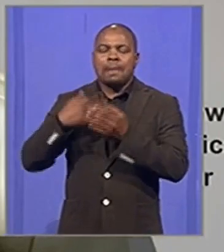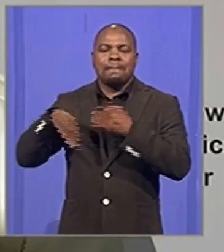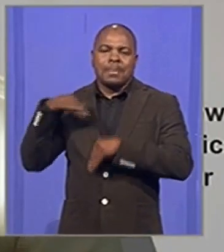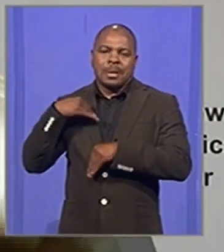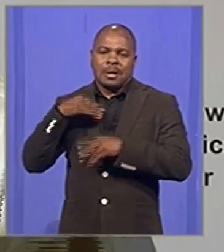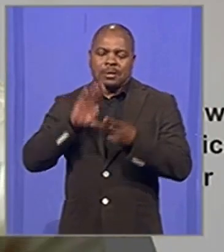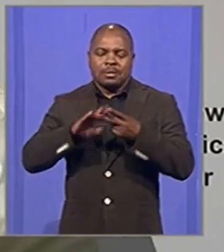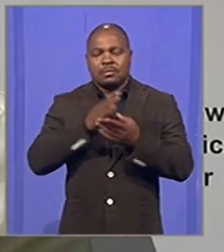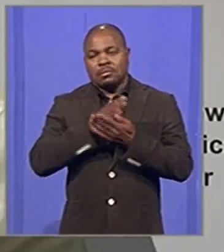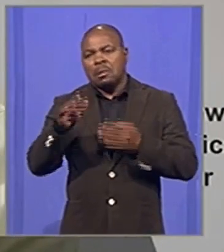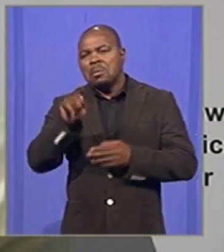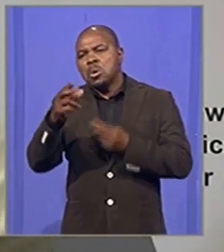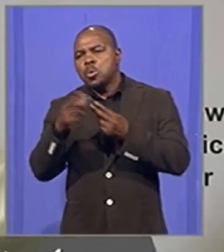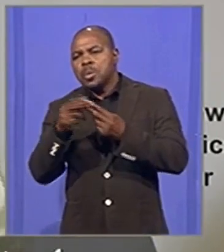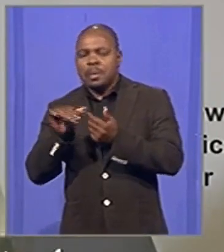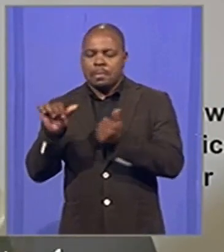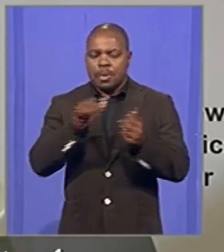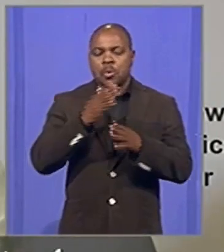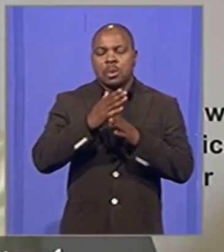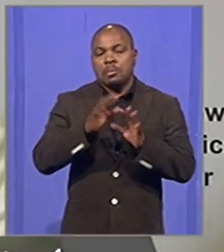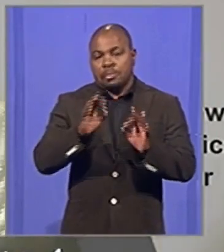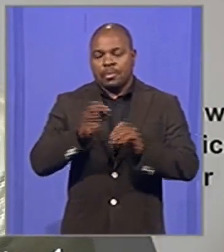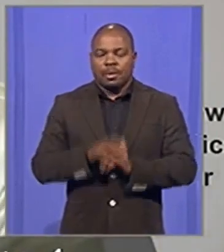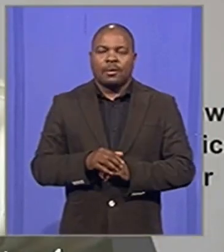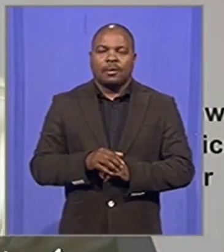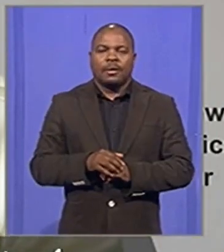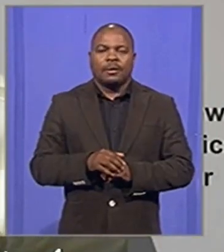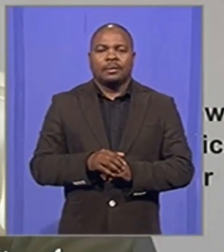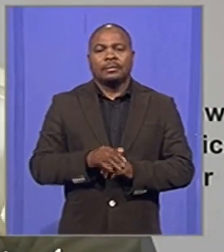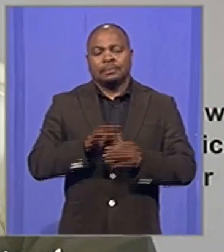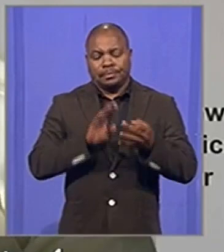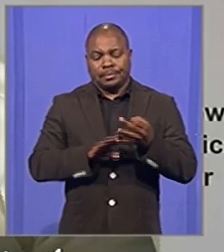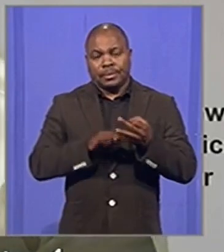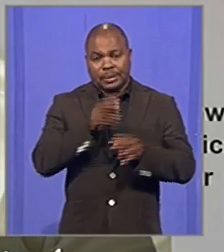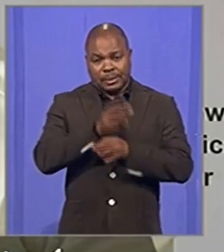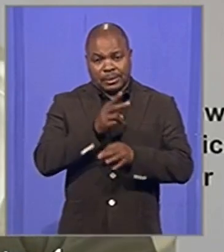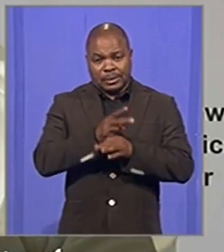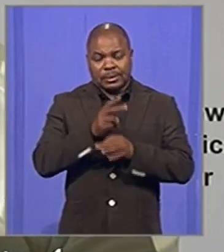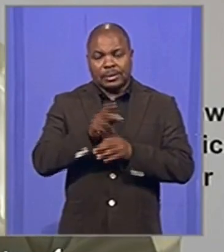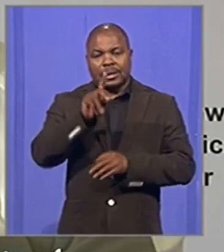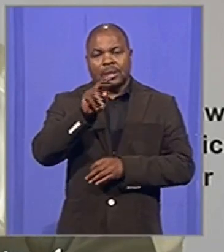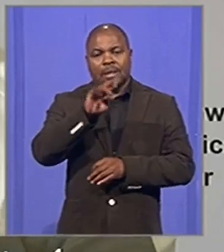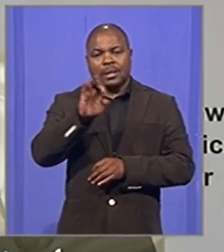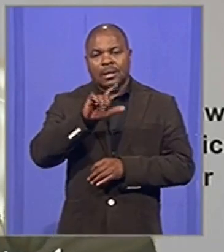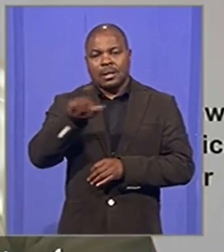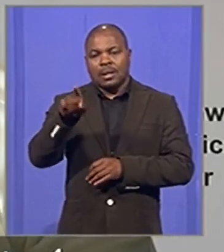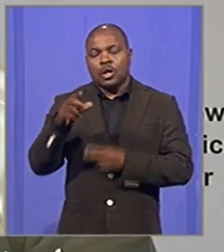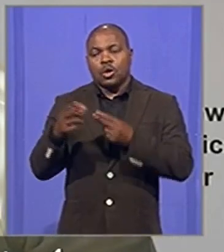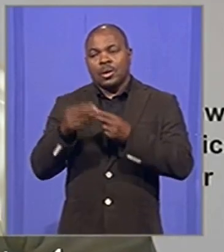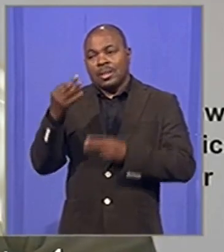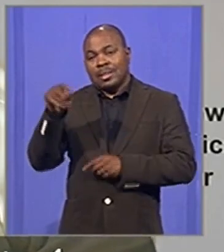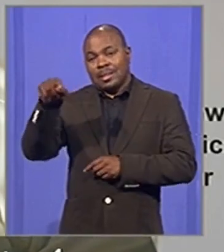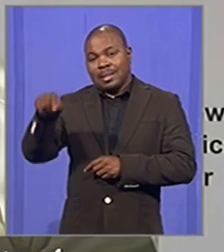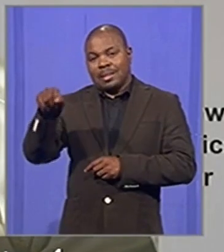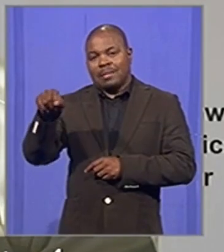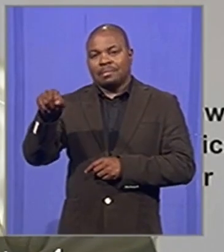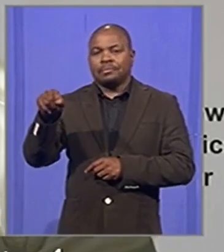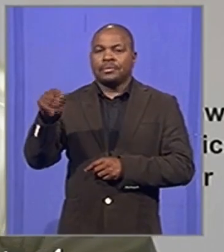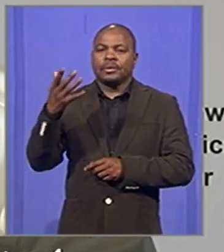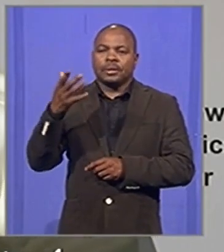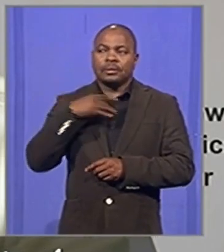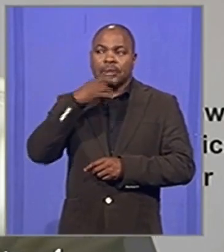come back. And of course, what has also returned rather was grill unit number 3